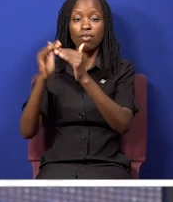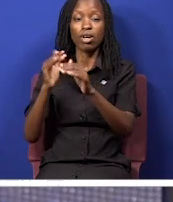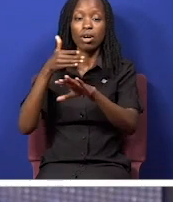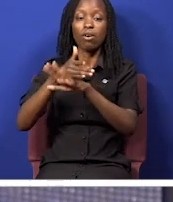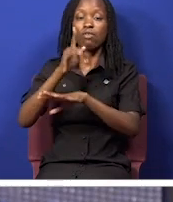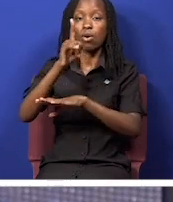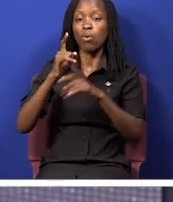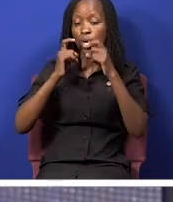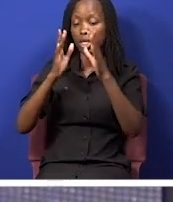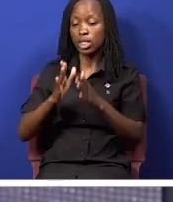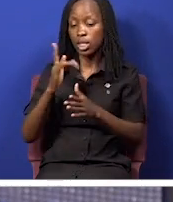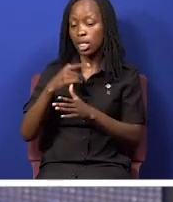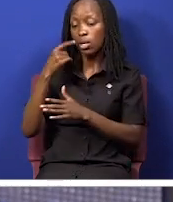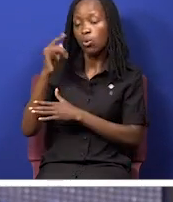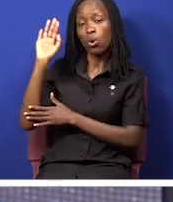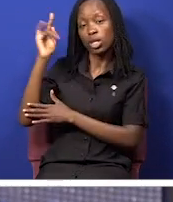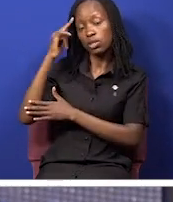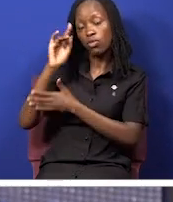there will be more rejoicing in heaven.